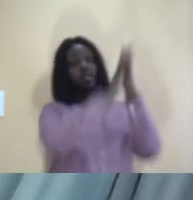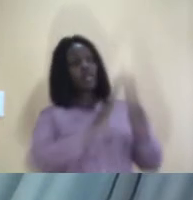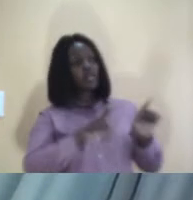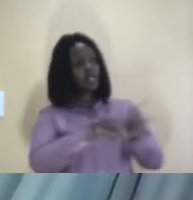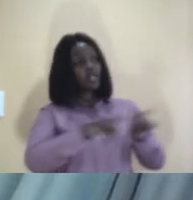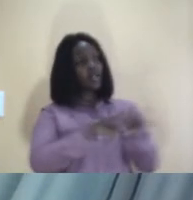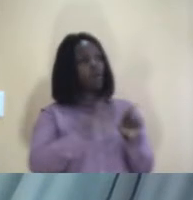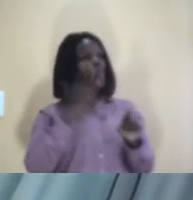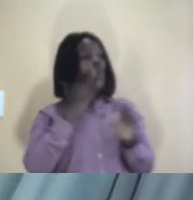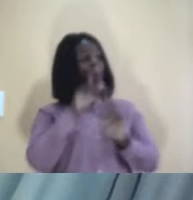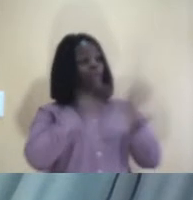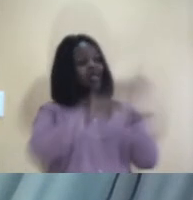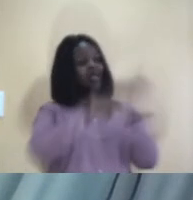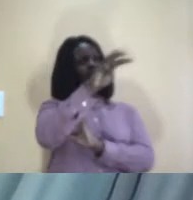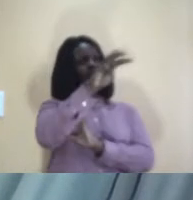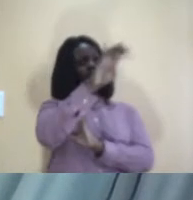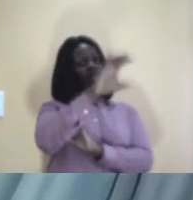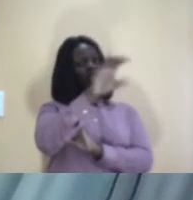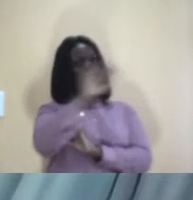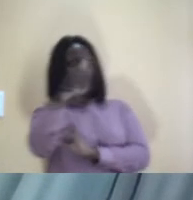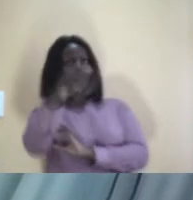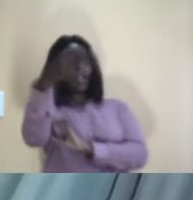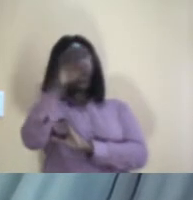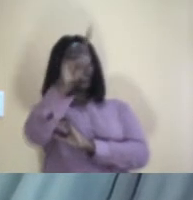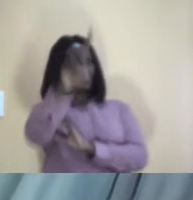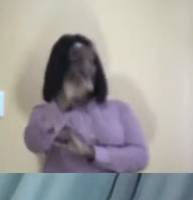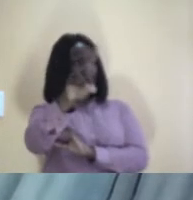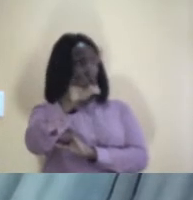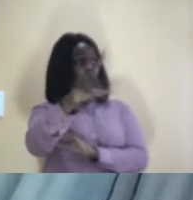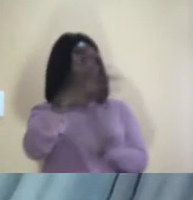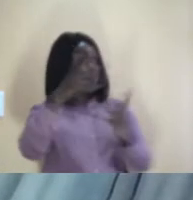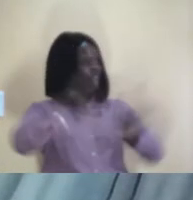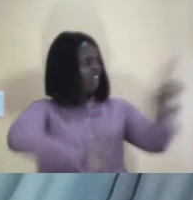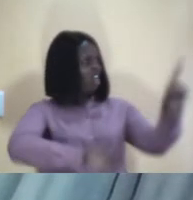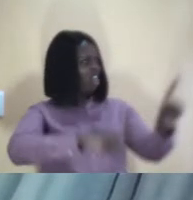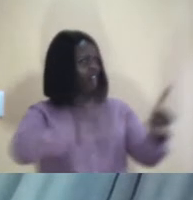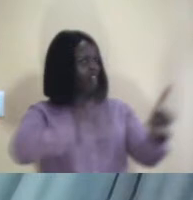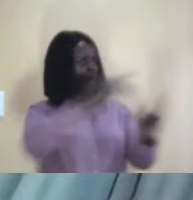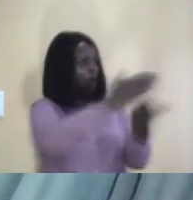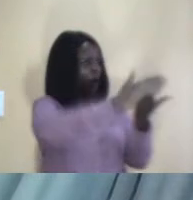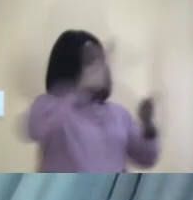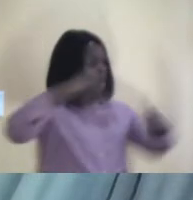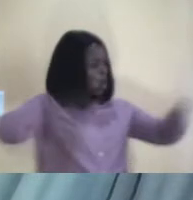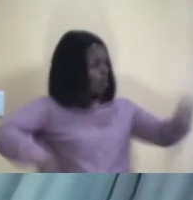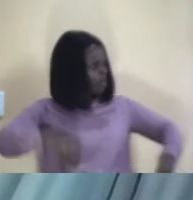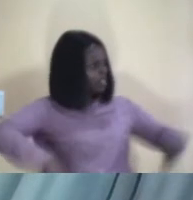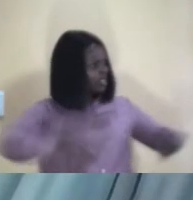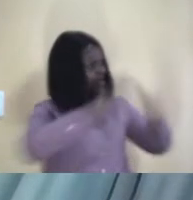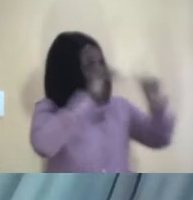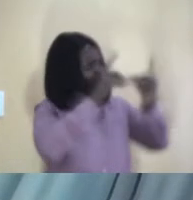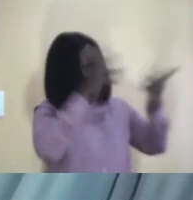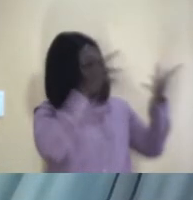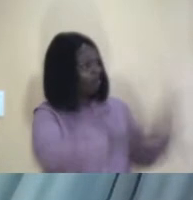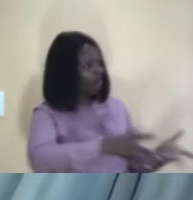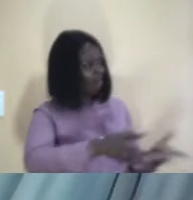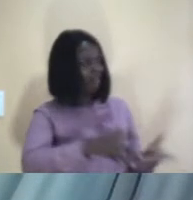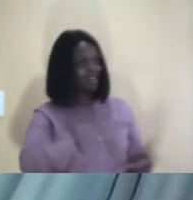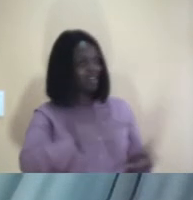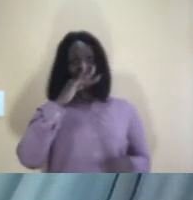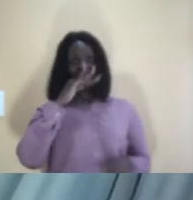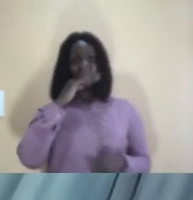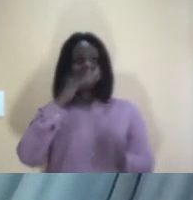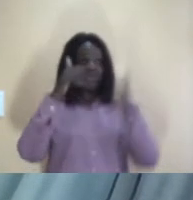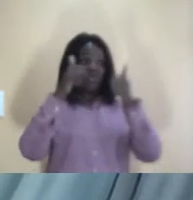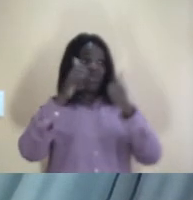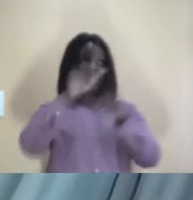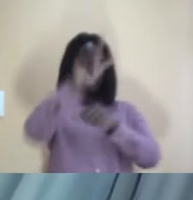the Honorable MEC and the HOD fails to weed out corruption in this department, nothing good